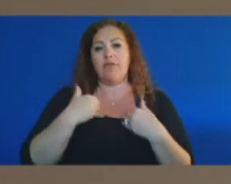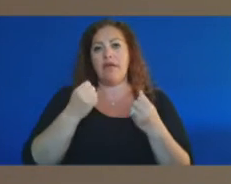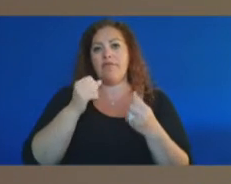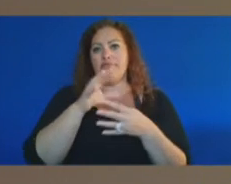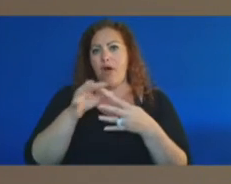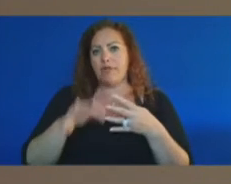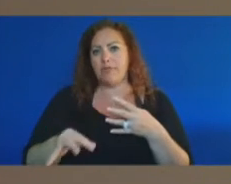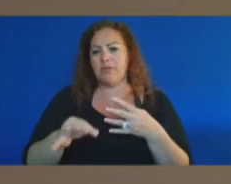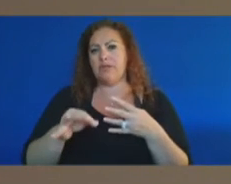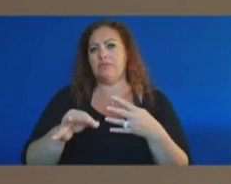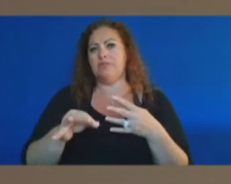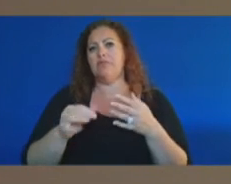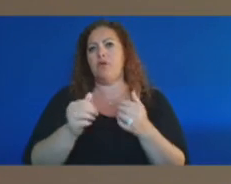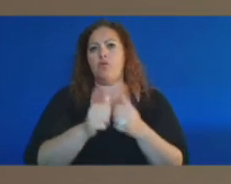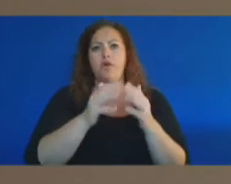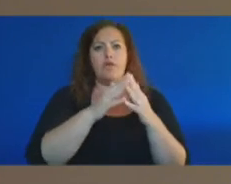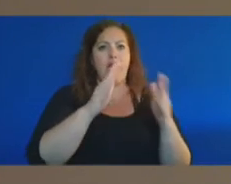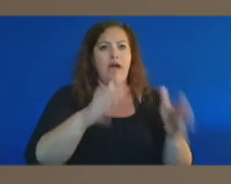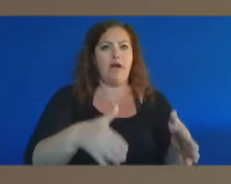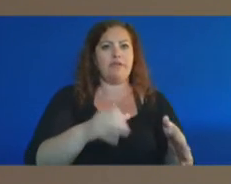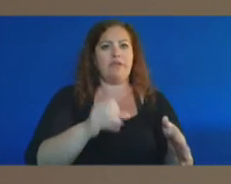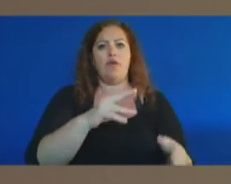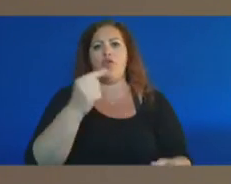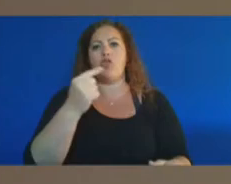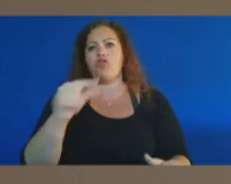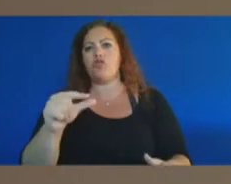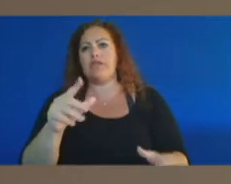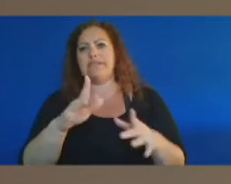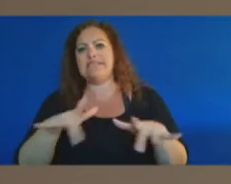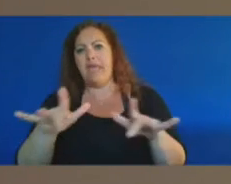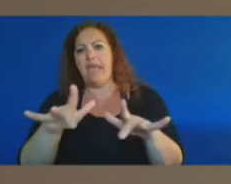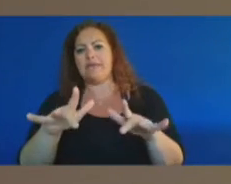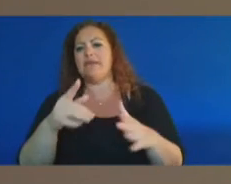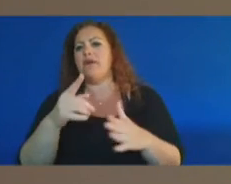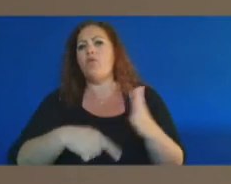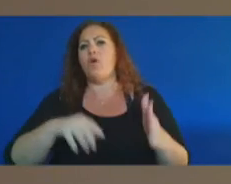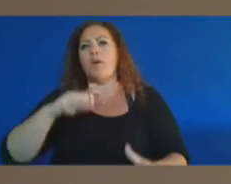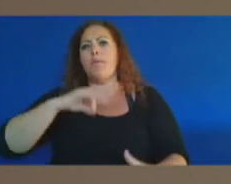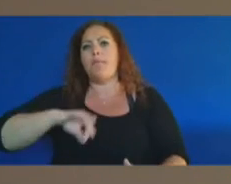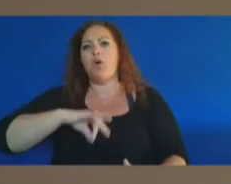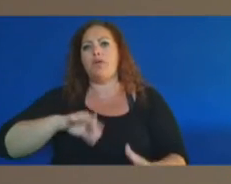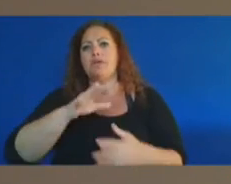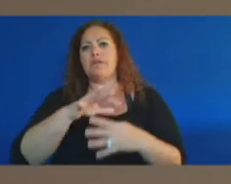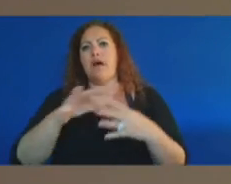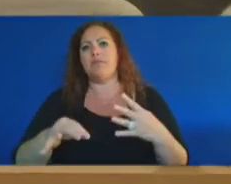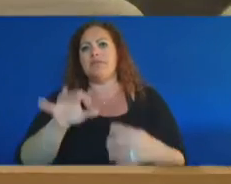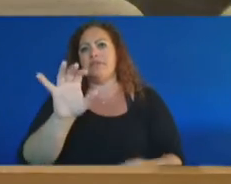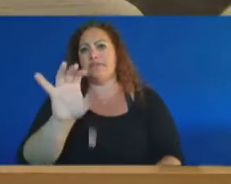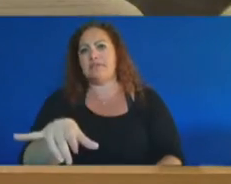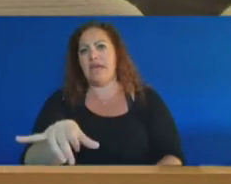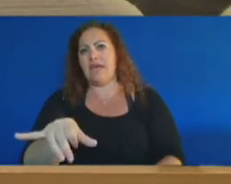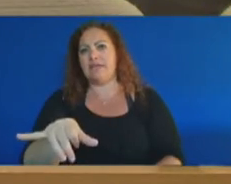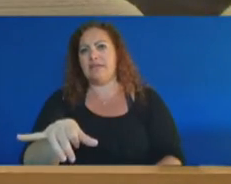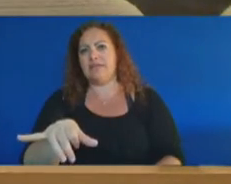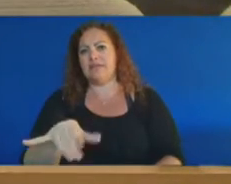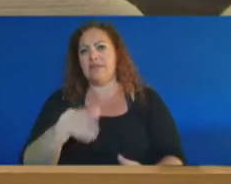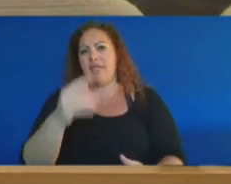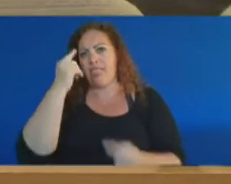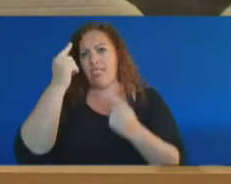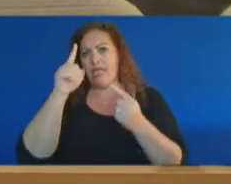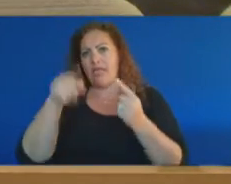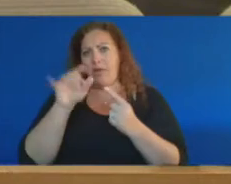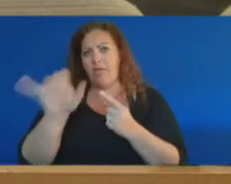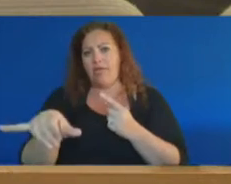or green space What bonus option is that uh being considered here uh prob all of